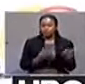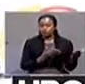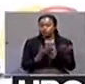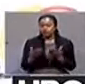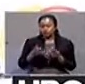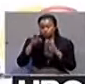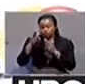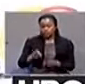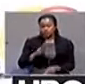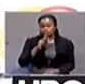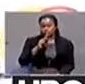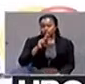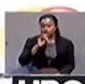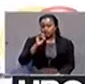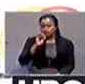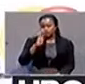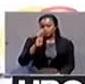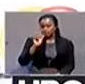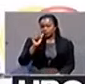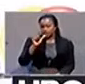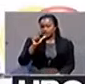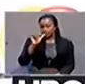Sengo. Abala.